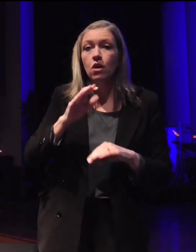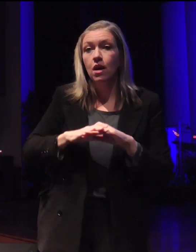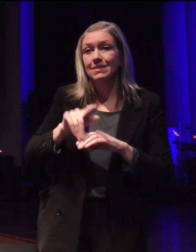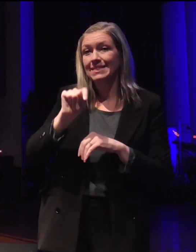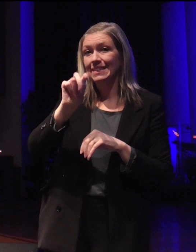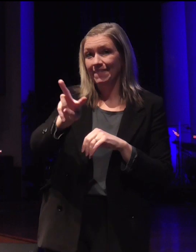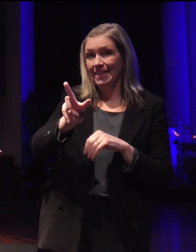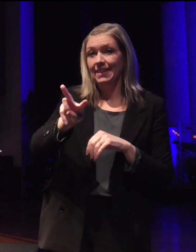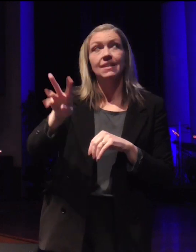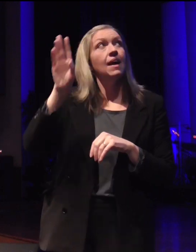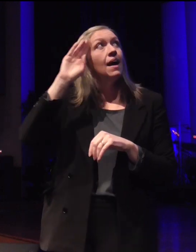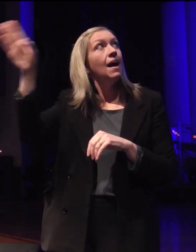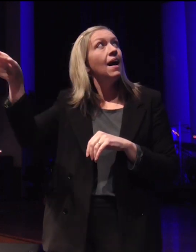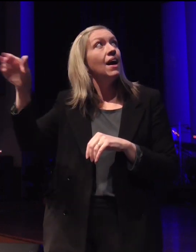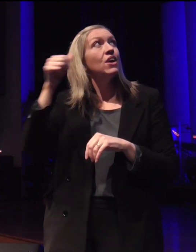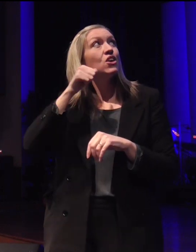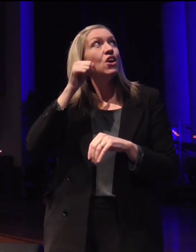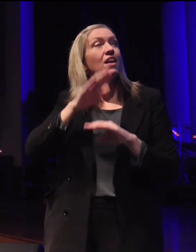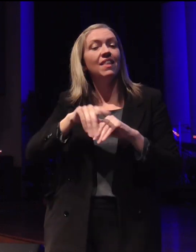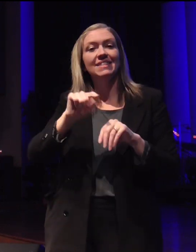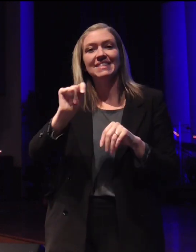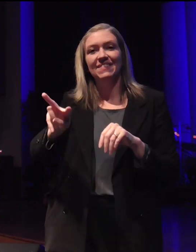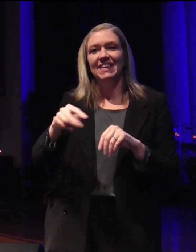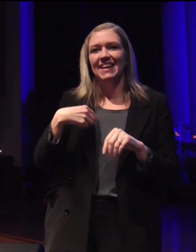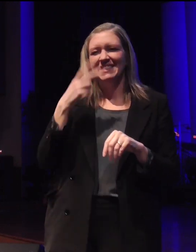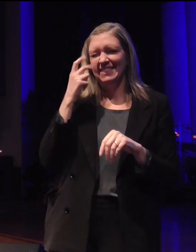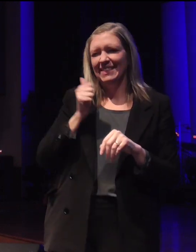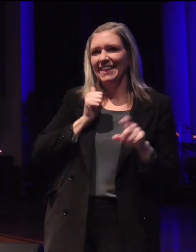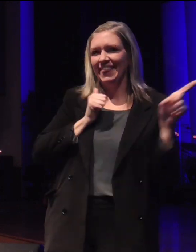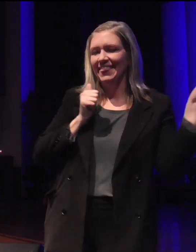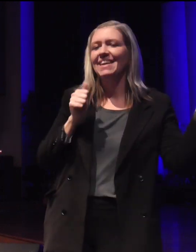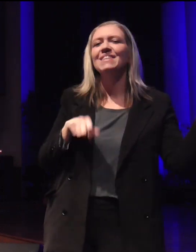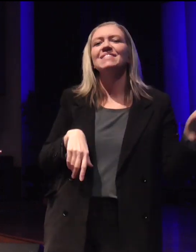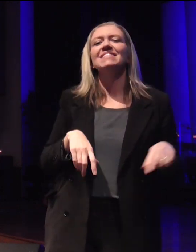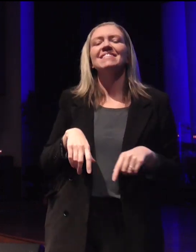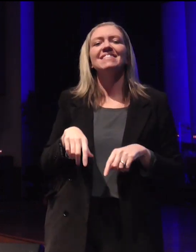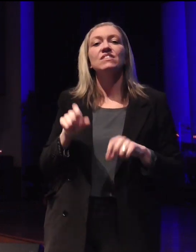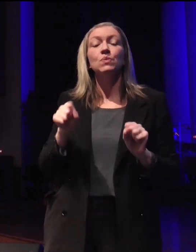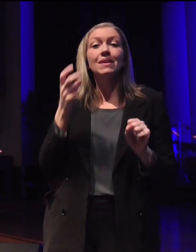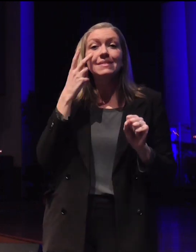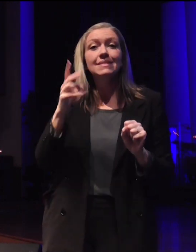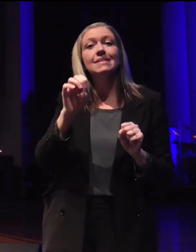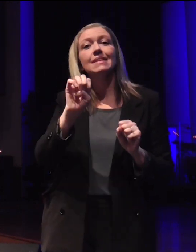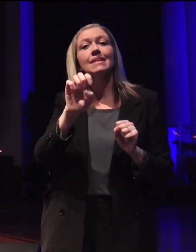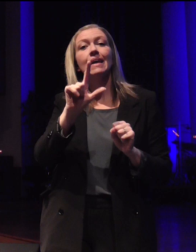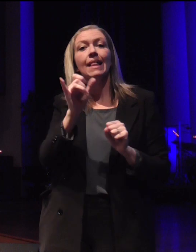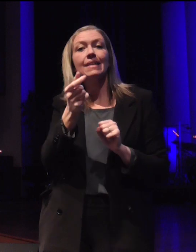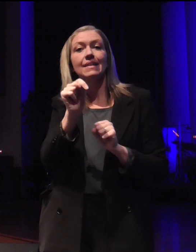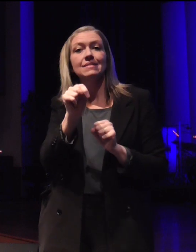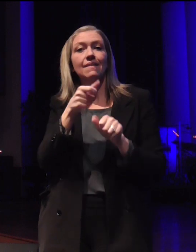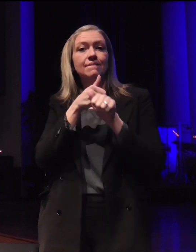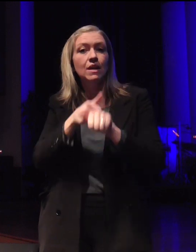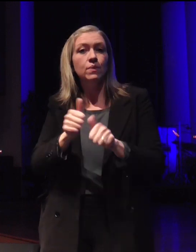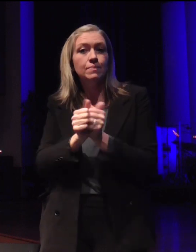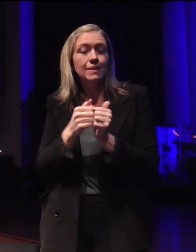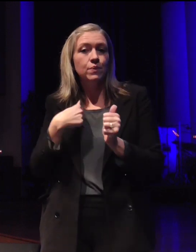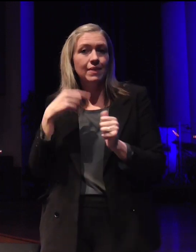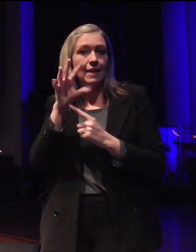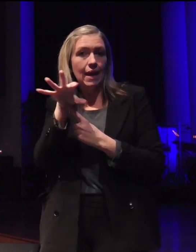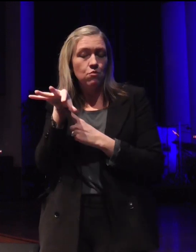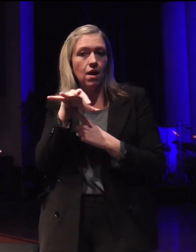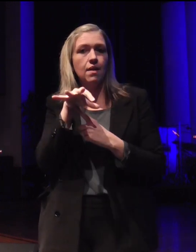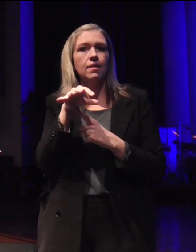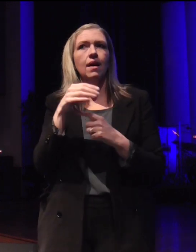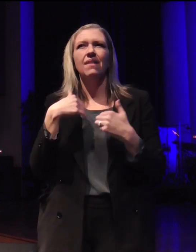TV. Hi, I see her. And you can see, because Elliot's following me with the camera, there's a certain